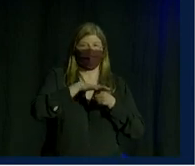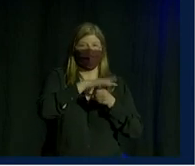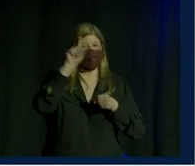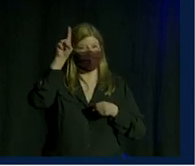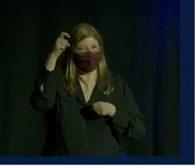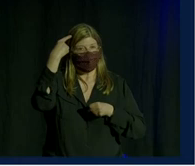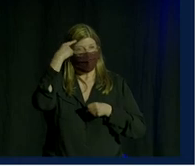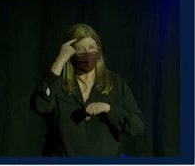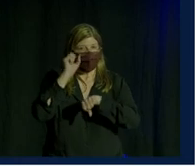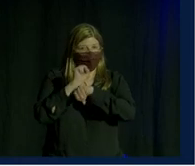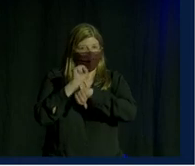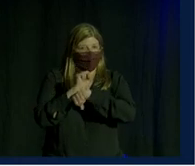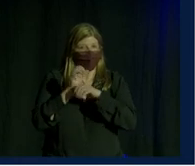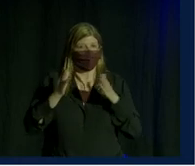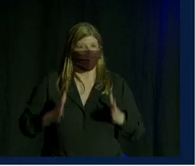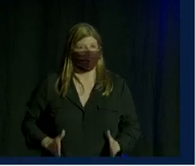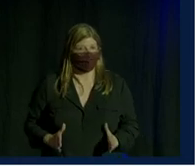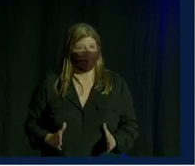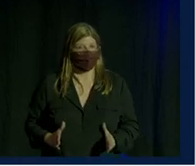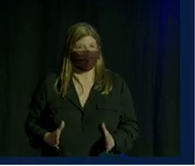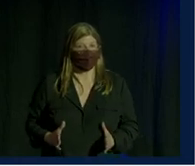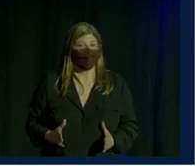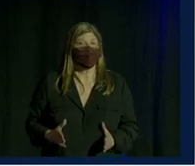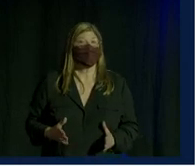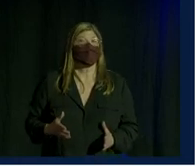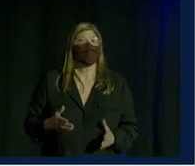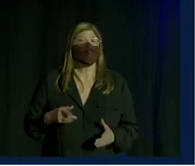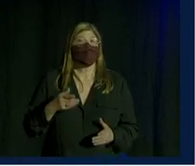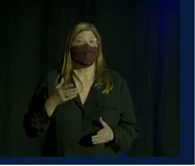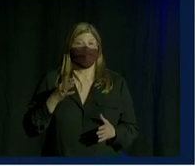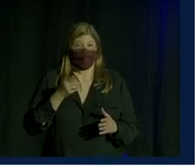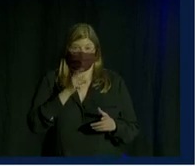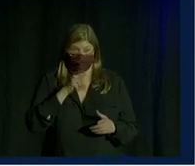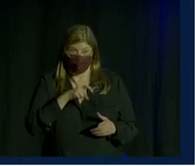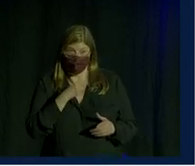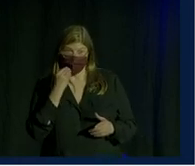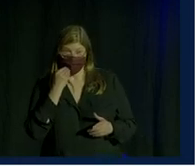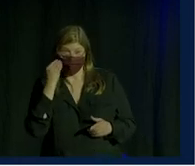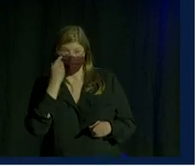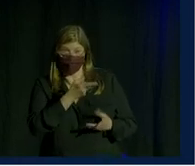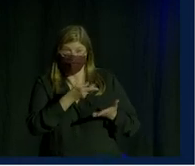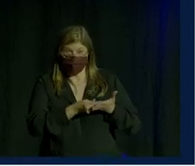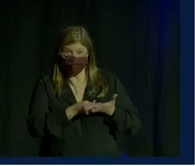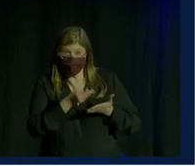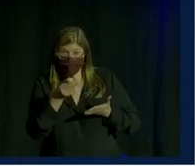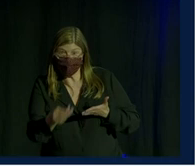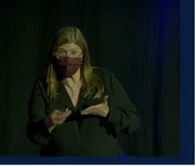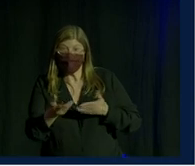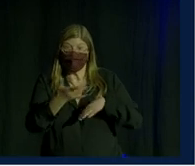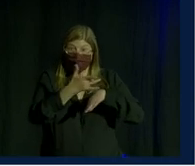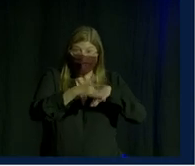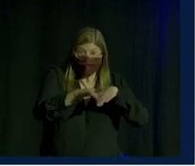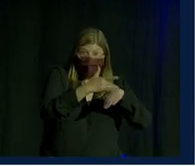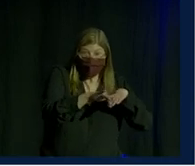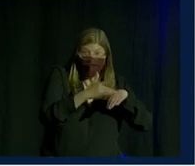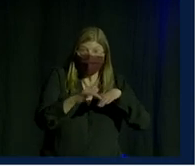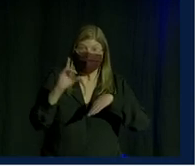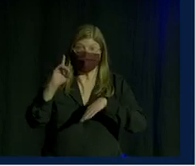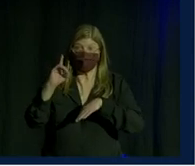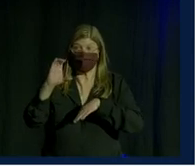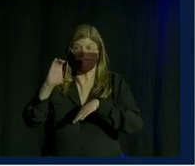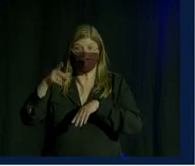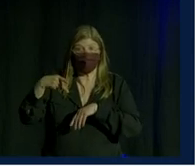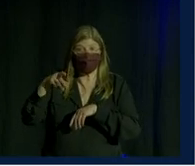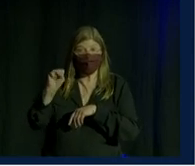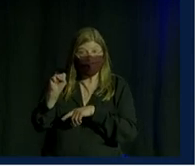Landed's down payment and home buying services have been available to DCPS, and I'm happy to announce that all DC employees who